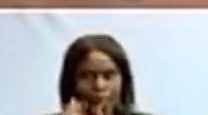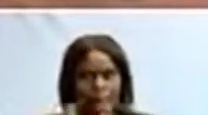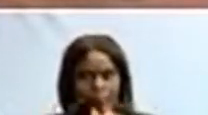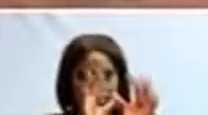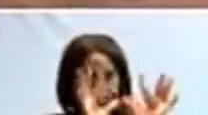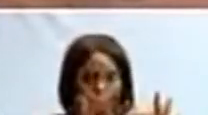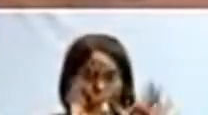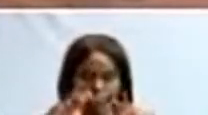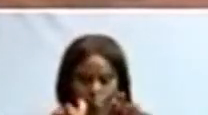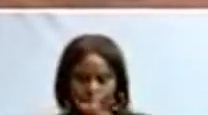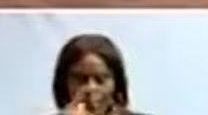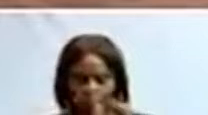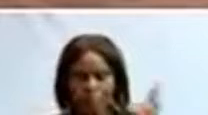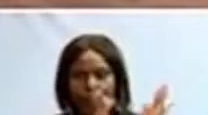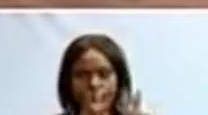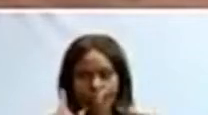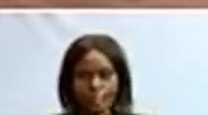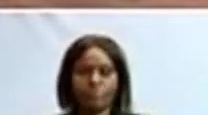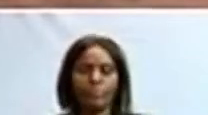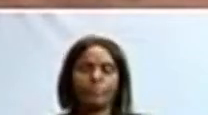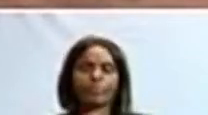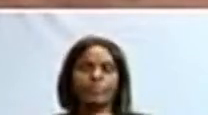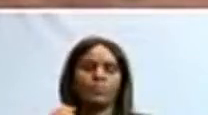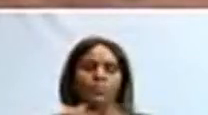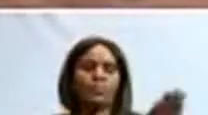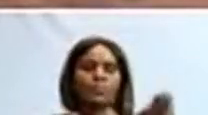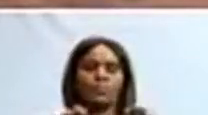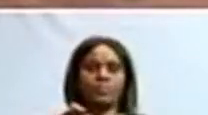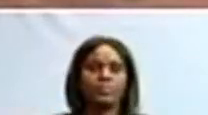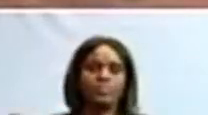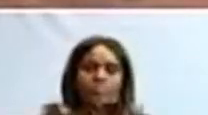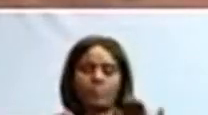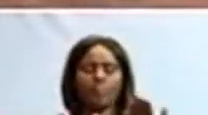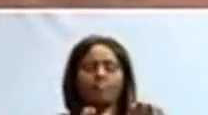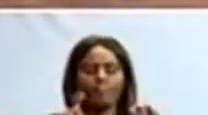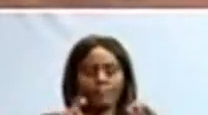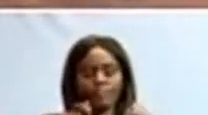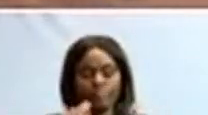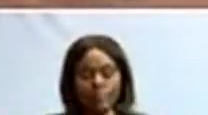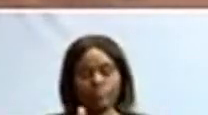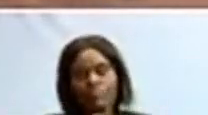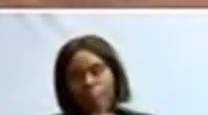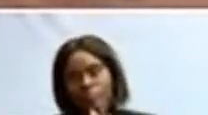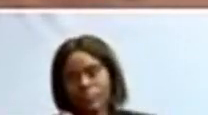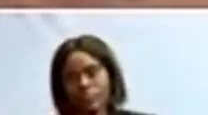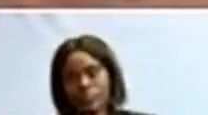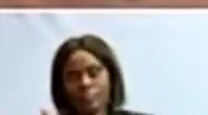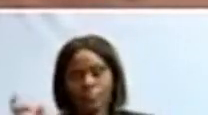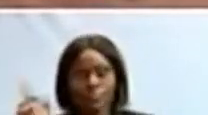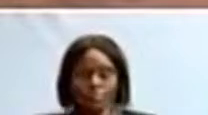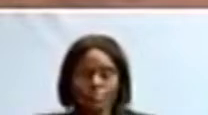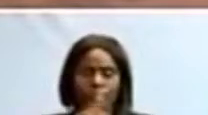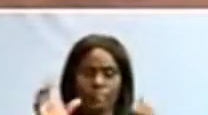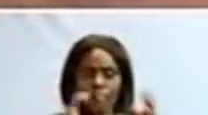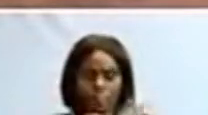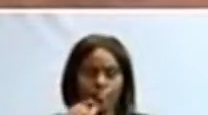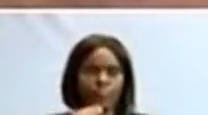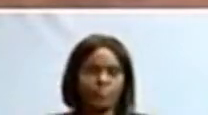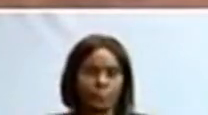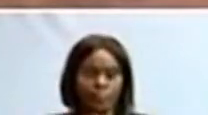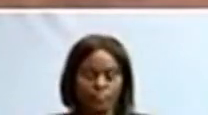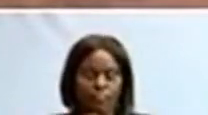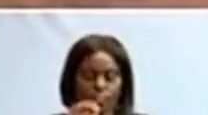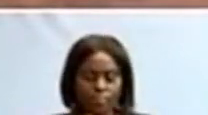account in order to address service delivery needs and other day council